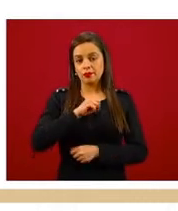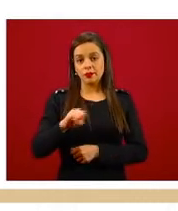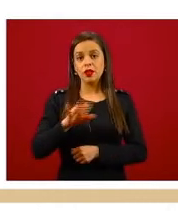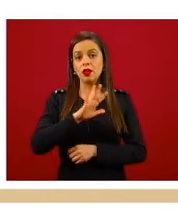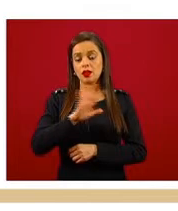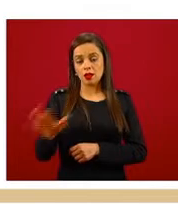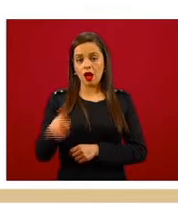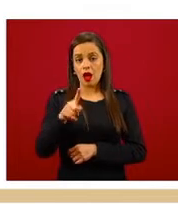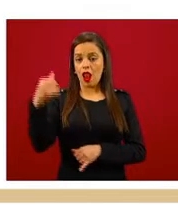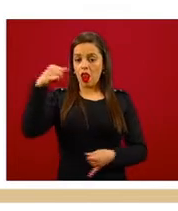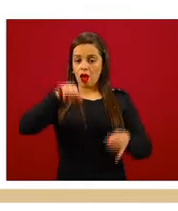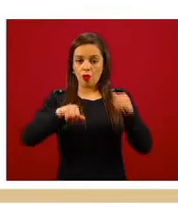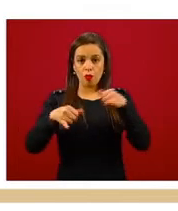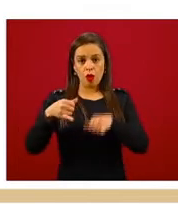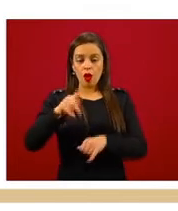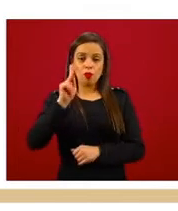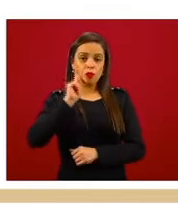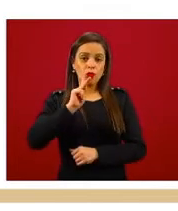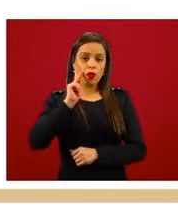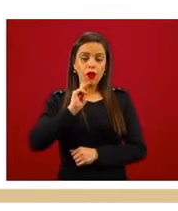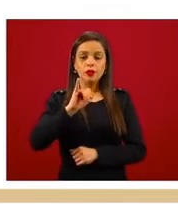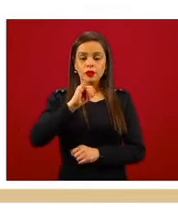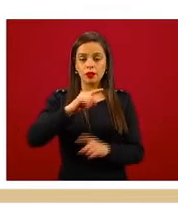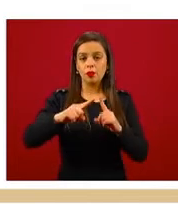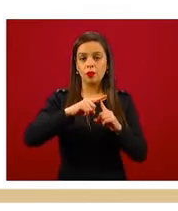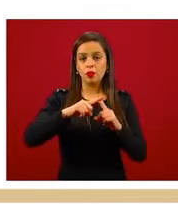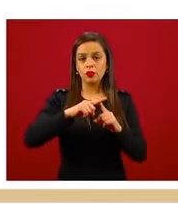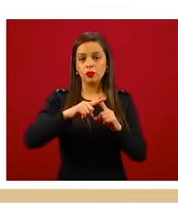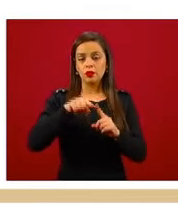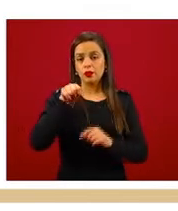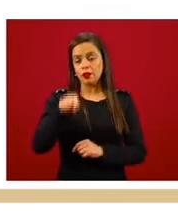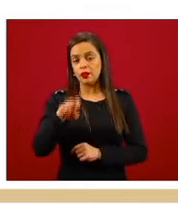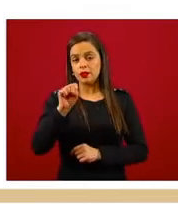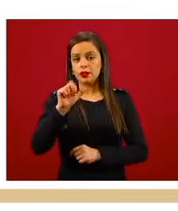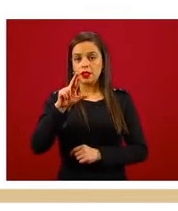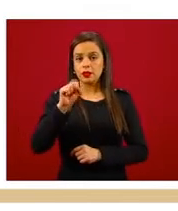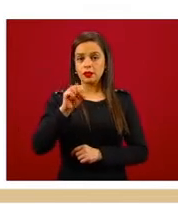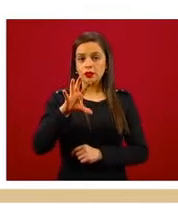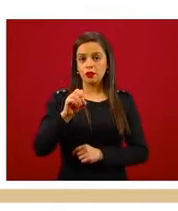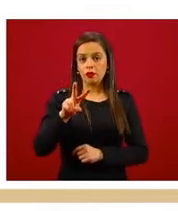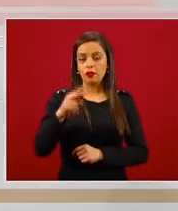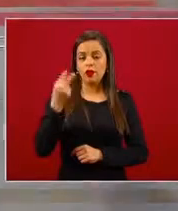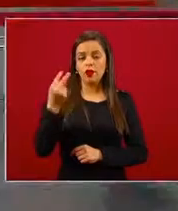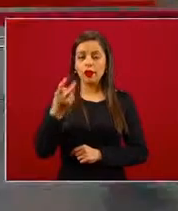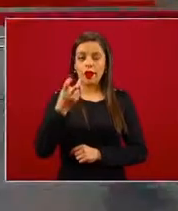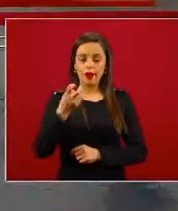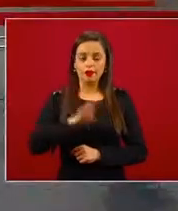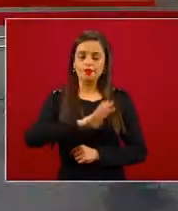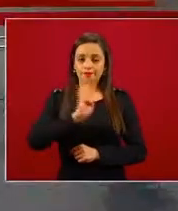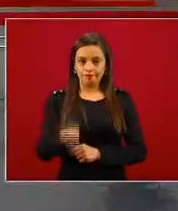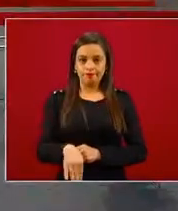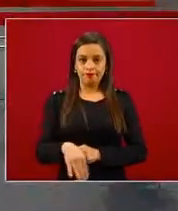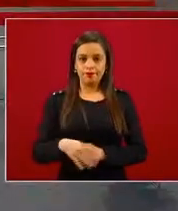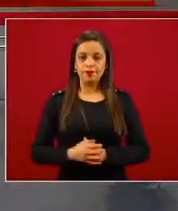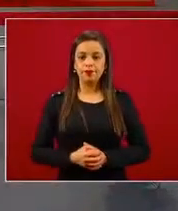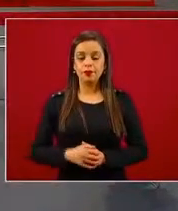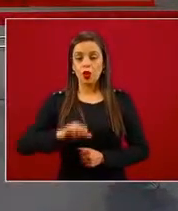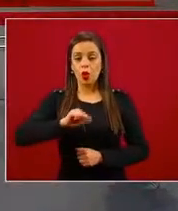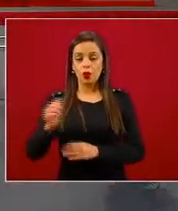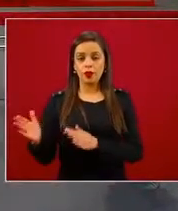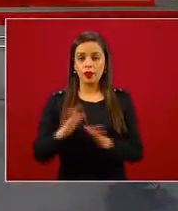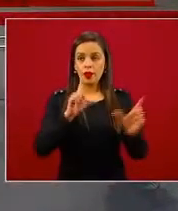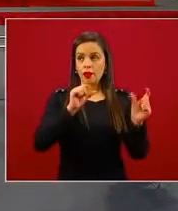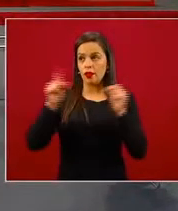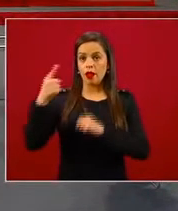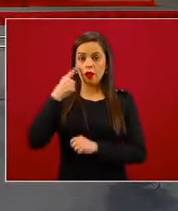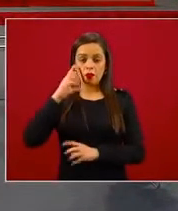también por laboratorio a través de un passings resultado that positivo have been a SARS-CoV-2. tested En la in siguiente laboratory diapositiva for vemos la COVID-19. distribución de la